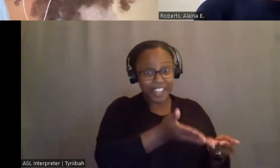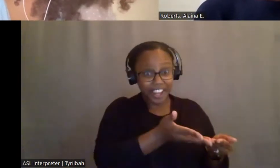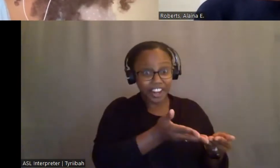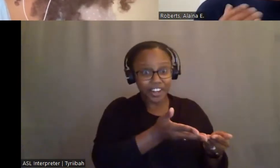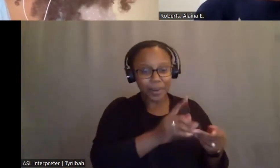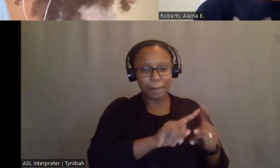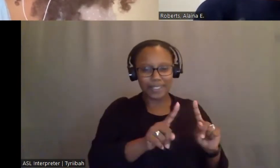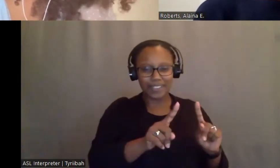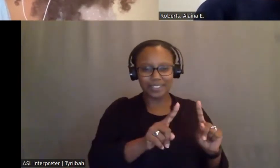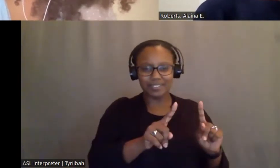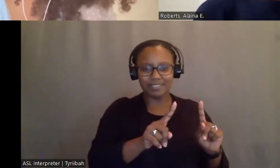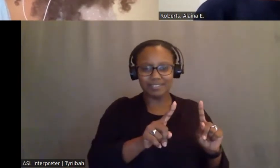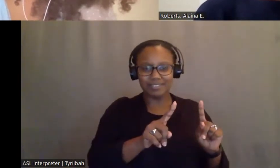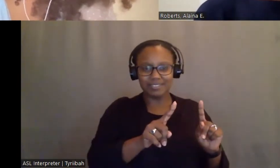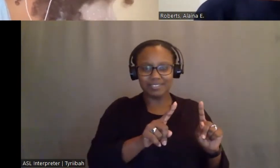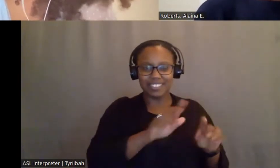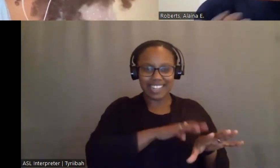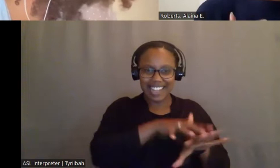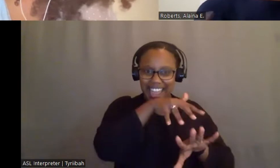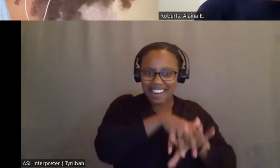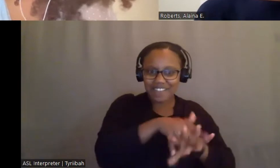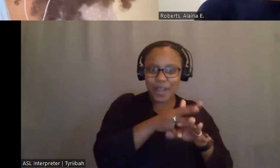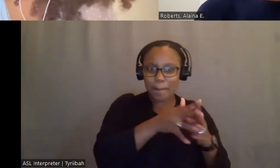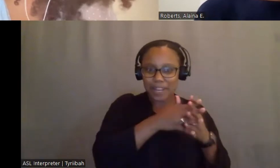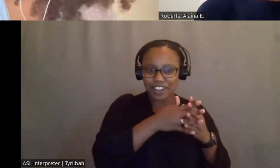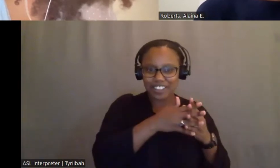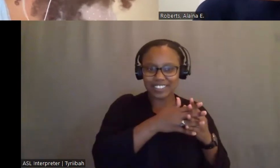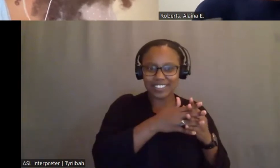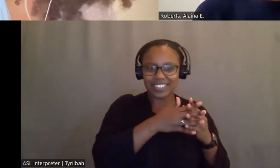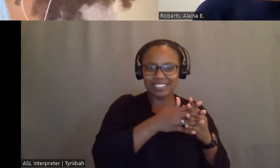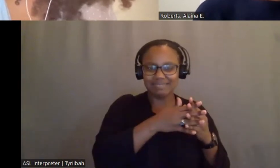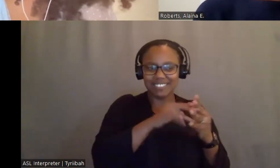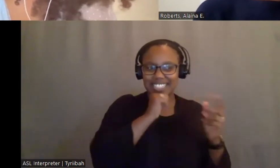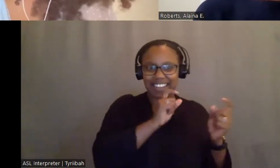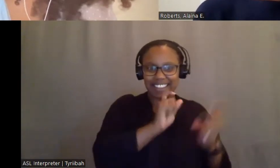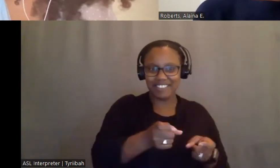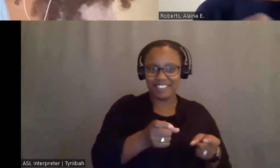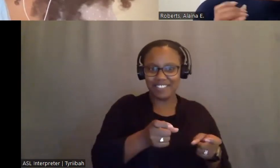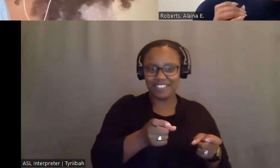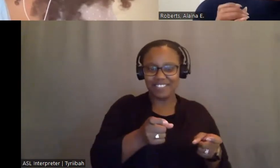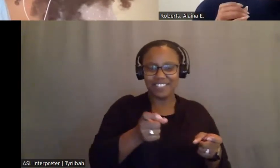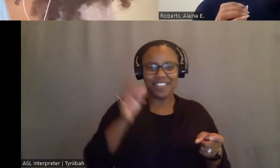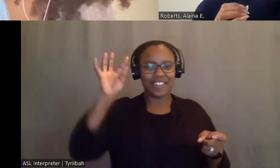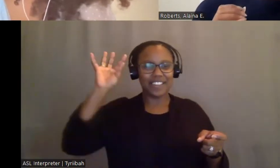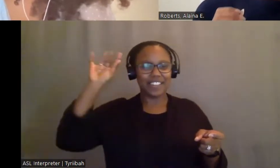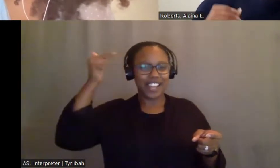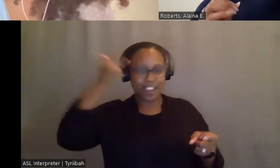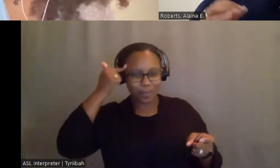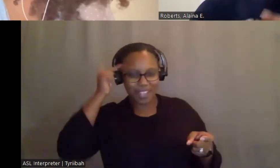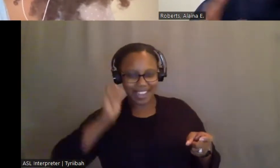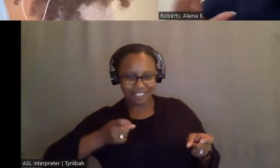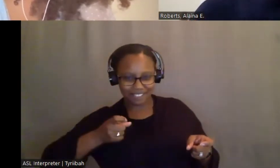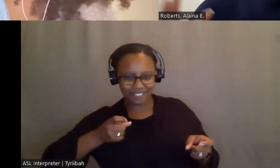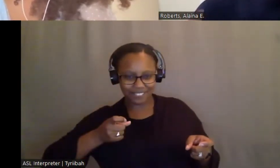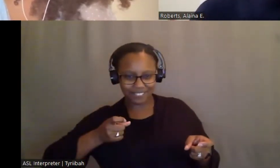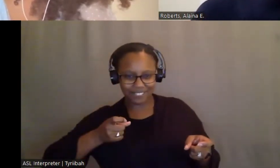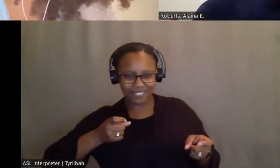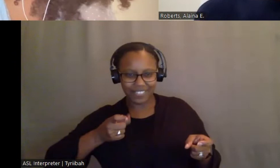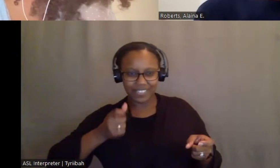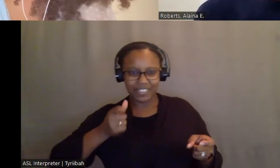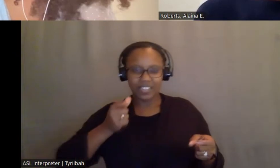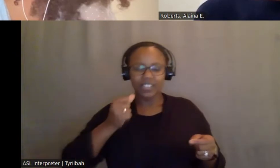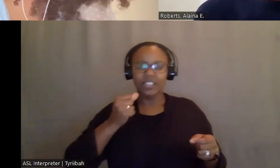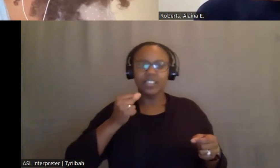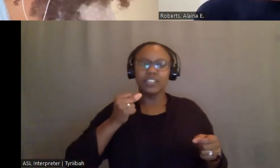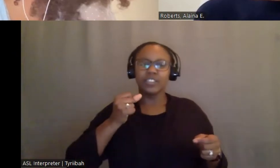given by the Native American nations per se. It's given by the federal government, who is really kind of looking at people of African